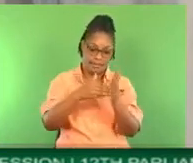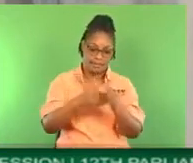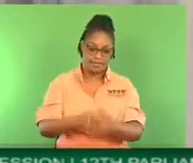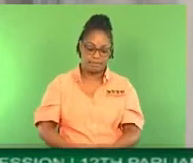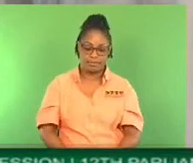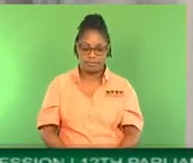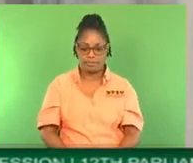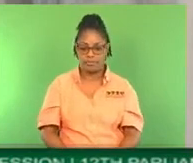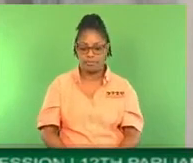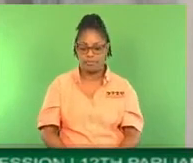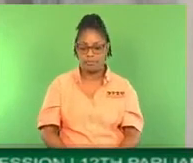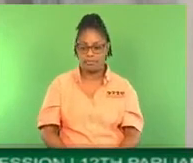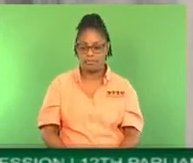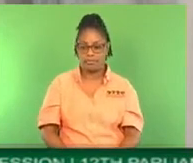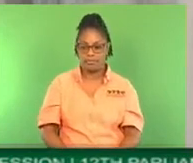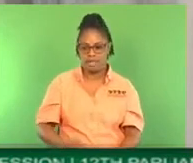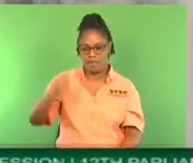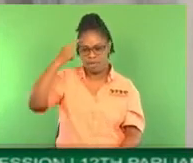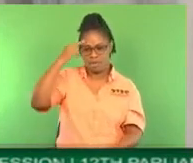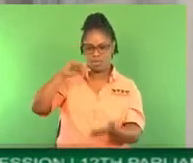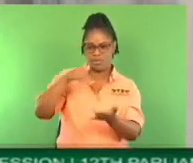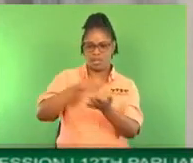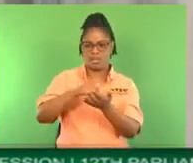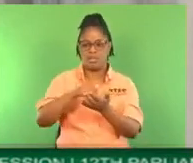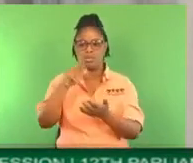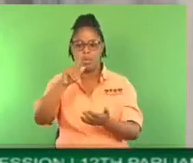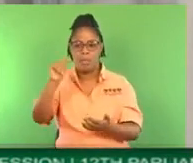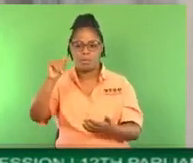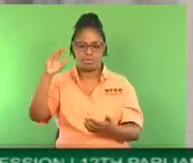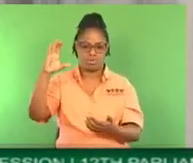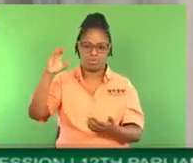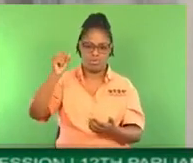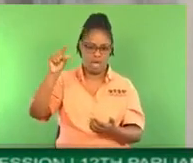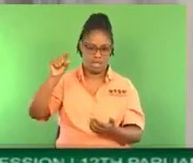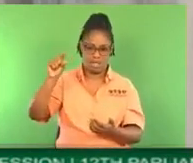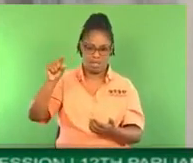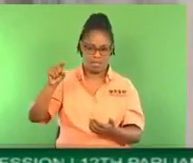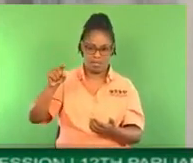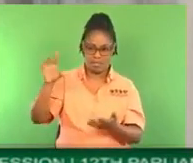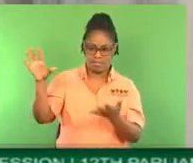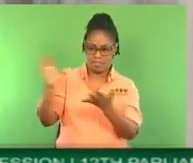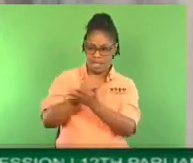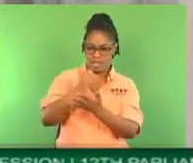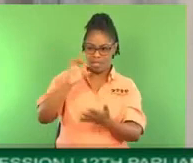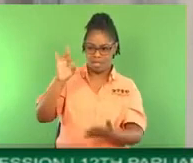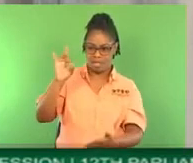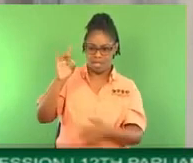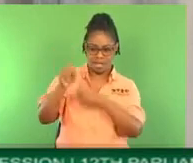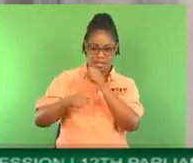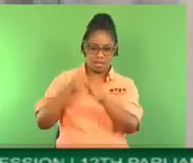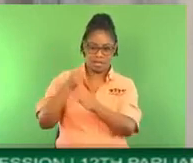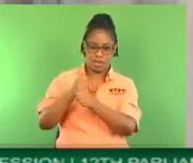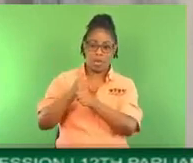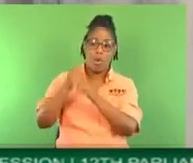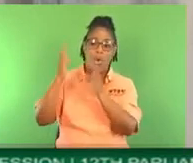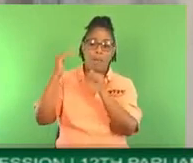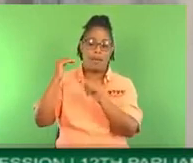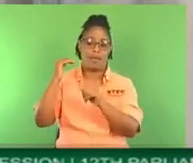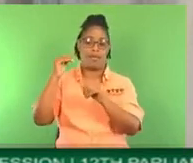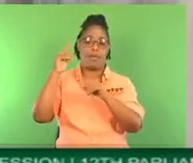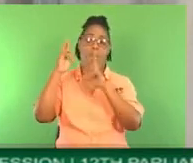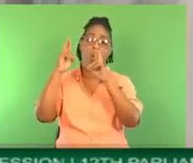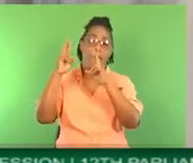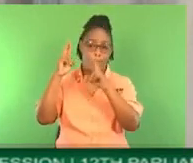hopeful that the people of Sangre Grande can actually get an indoor sporting facility, because it seems